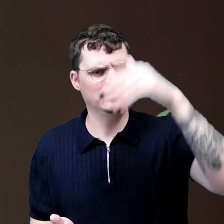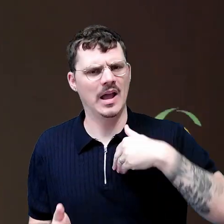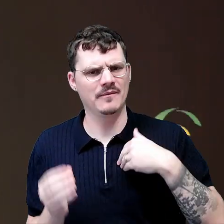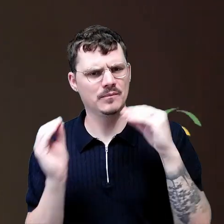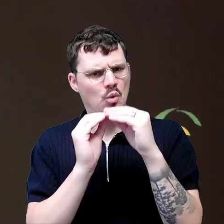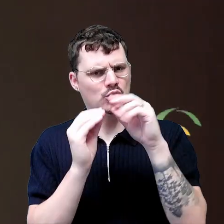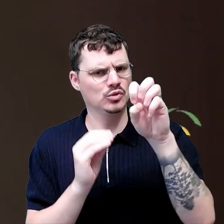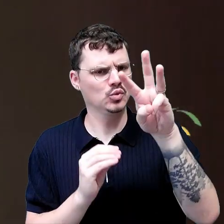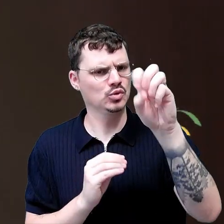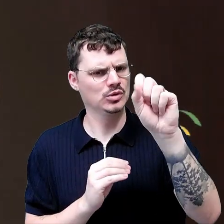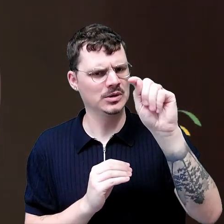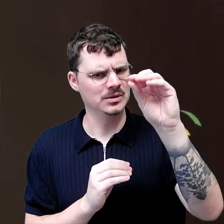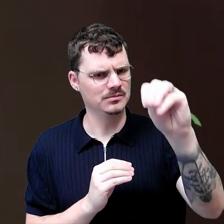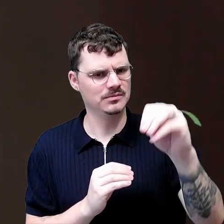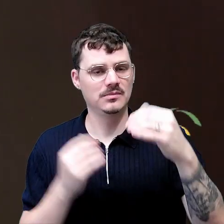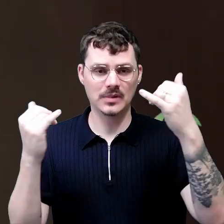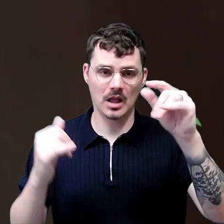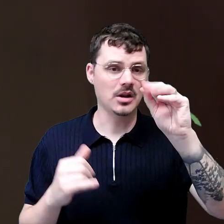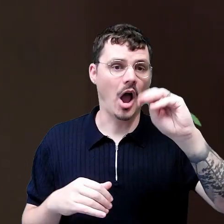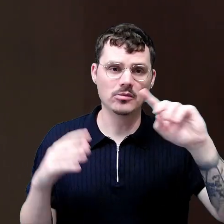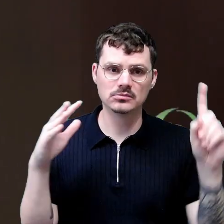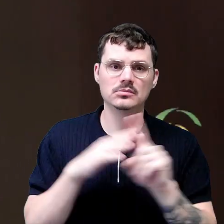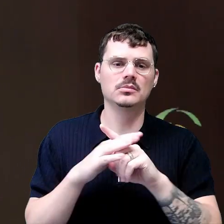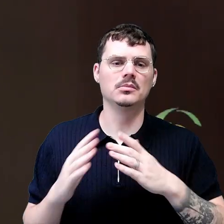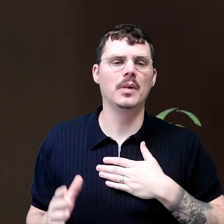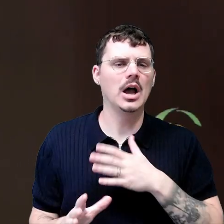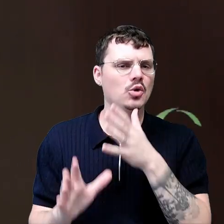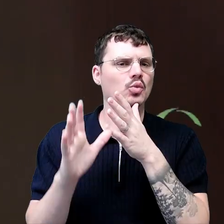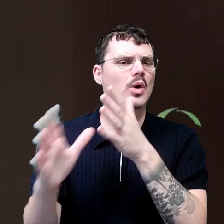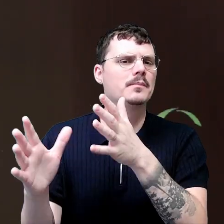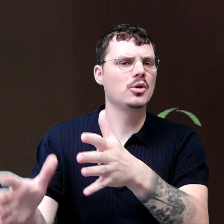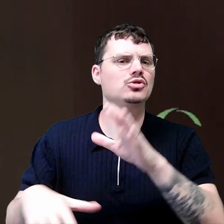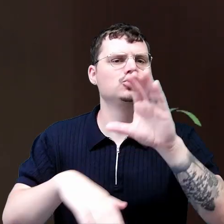follow-up. Tom now attends my grandmother's church,